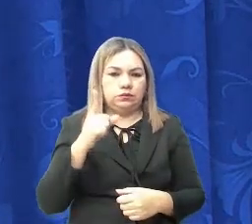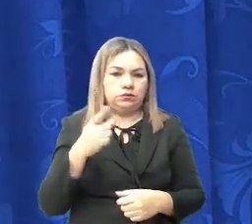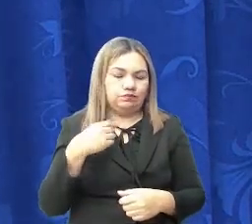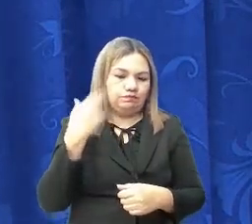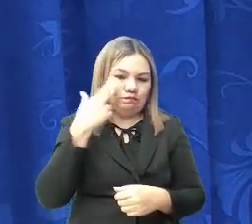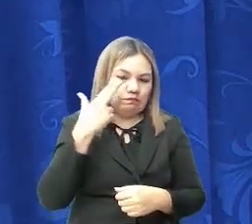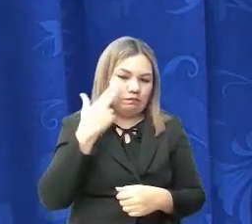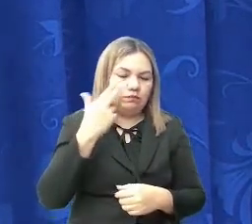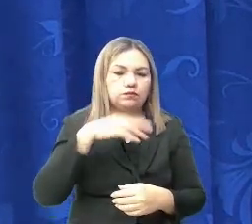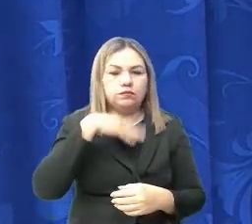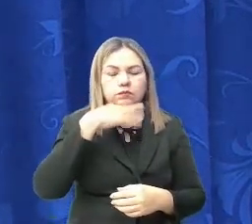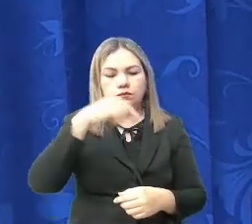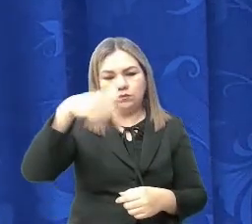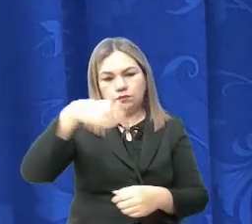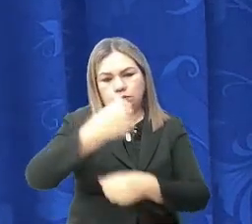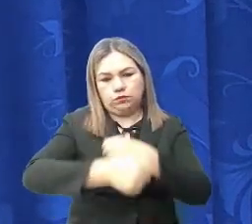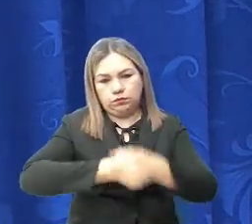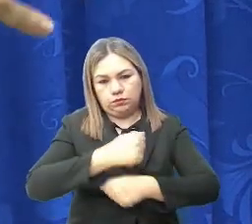you need to sow.